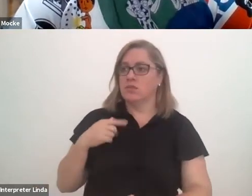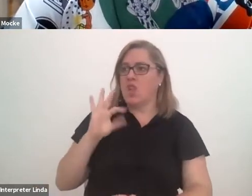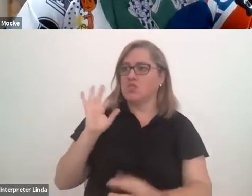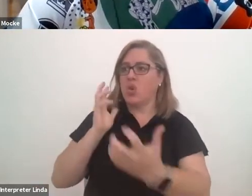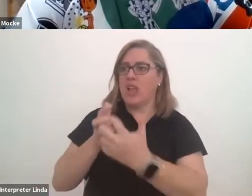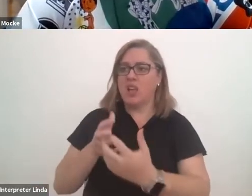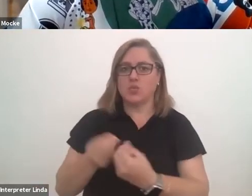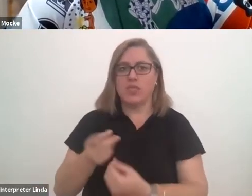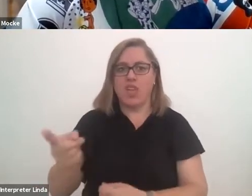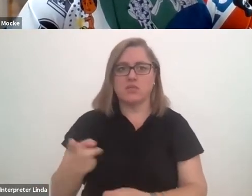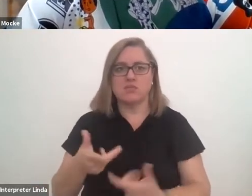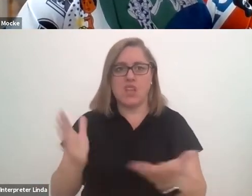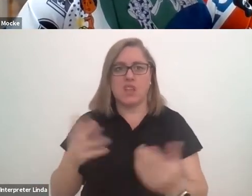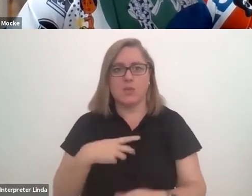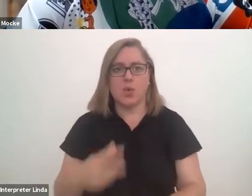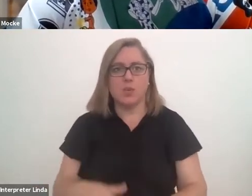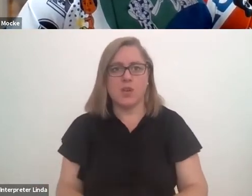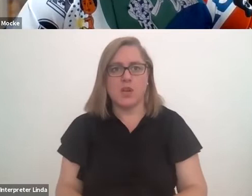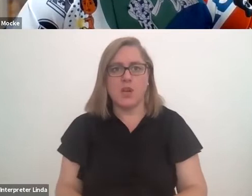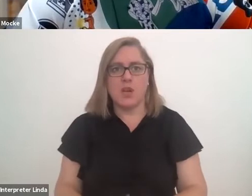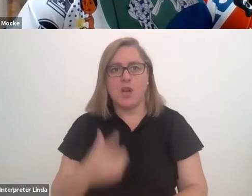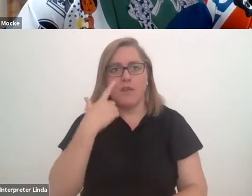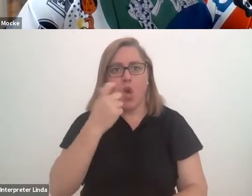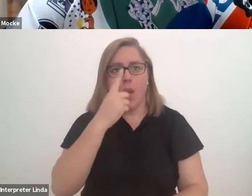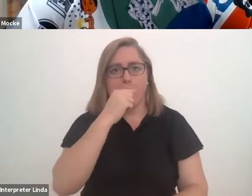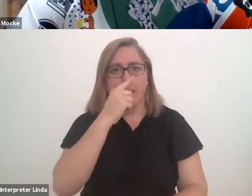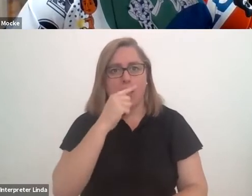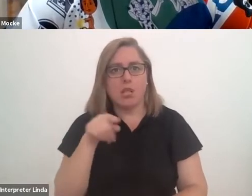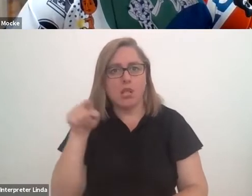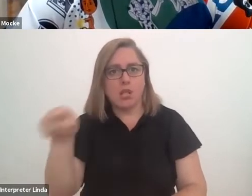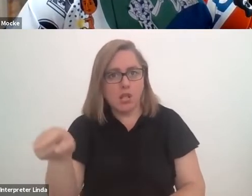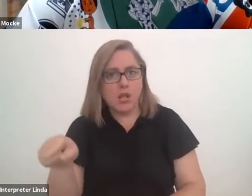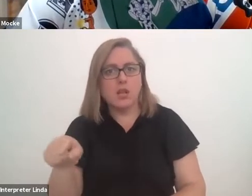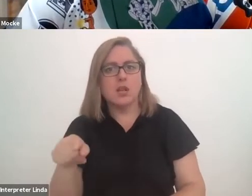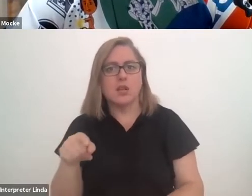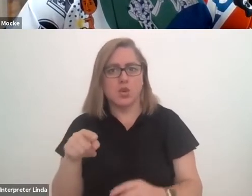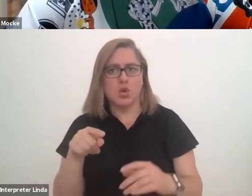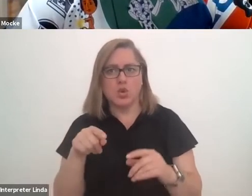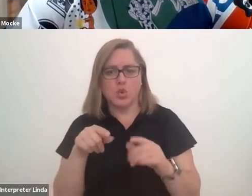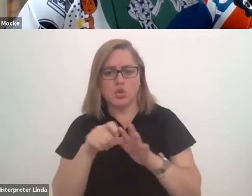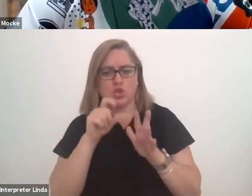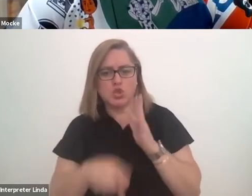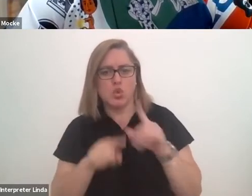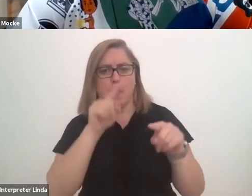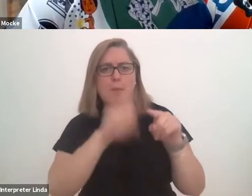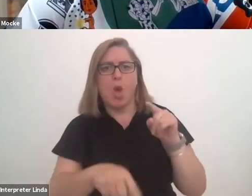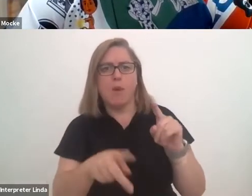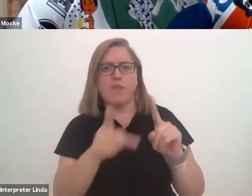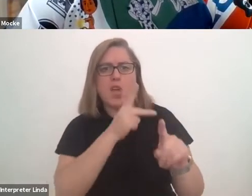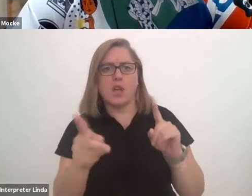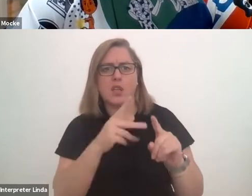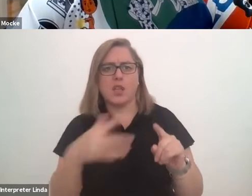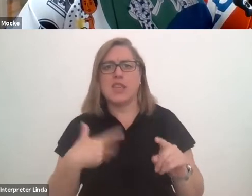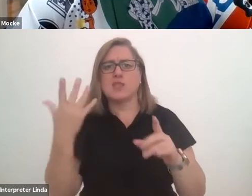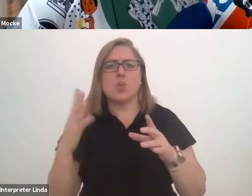anymore. I find that people who are perpetrating the most violence don't want to engage with